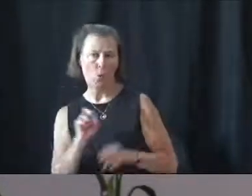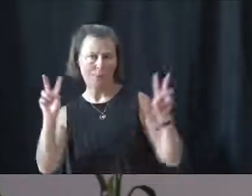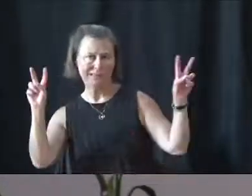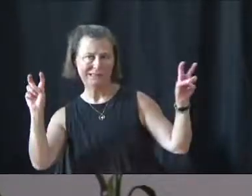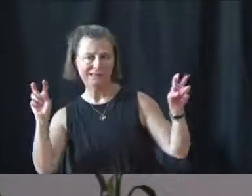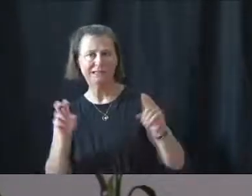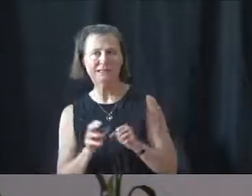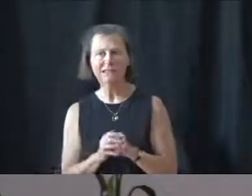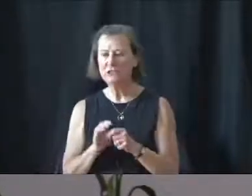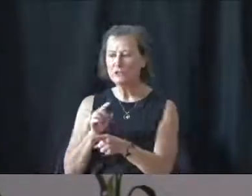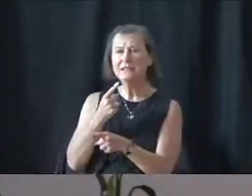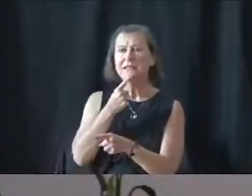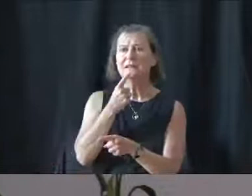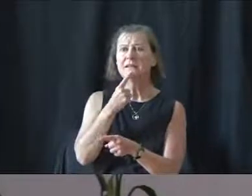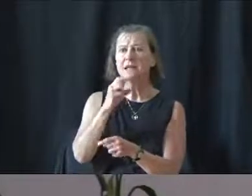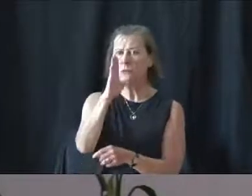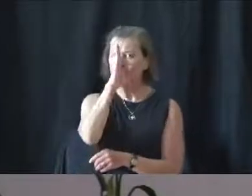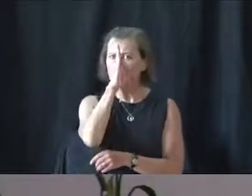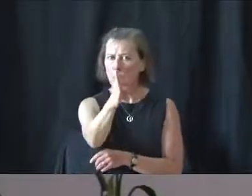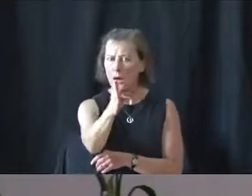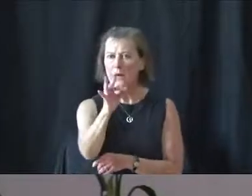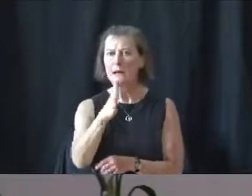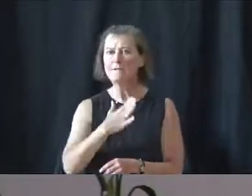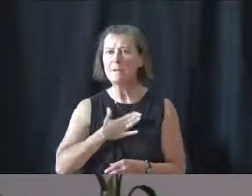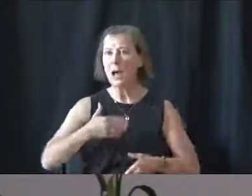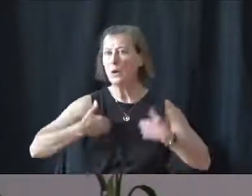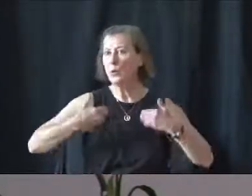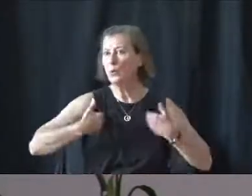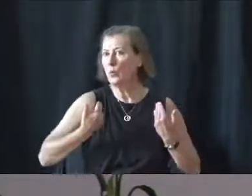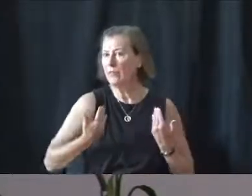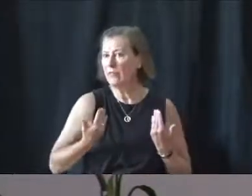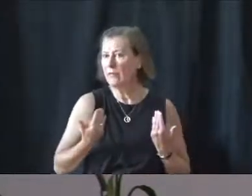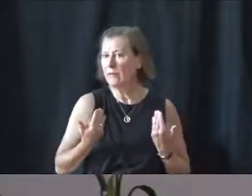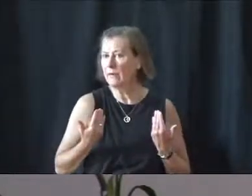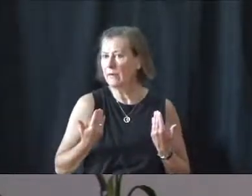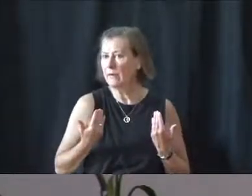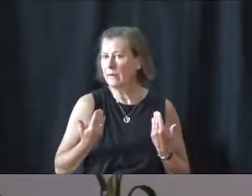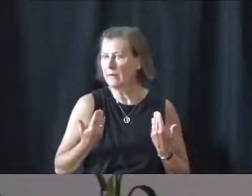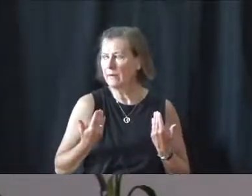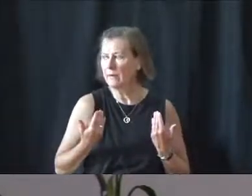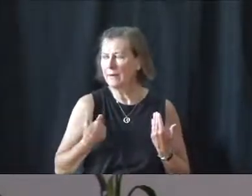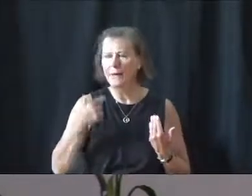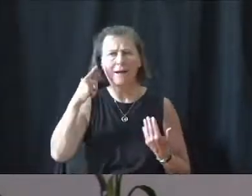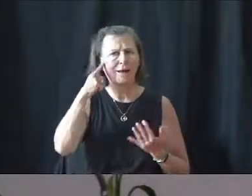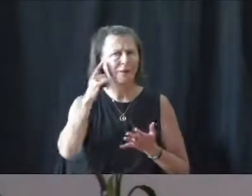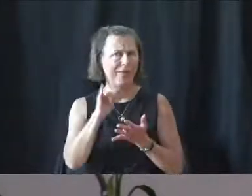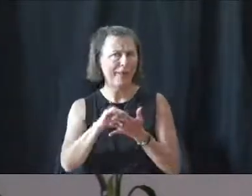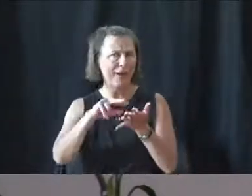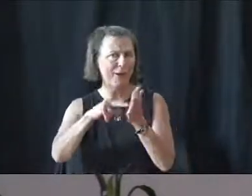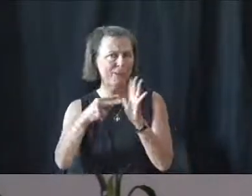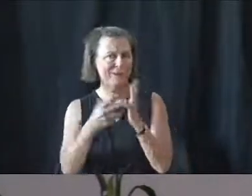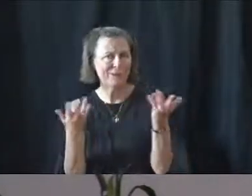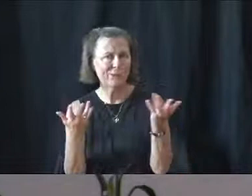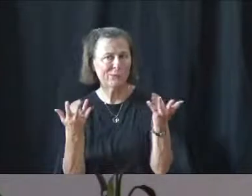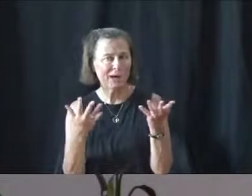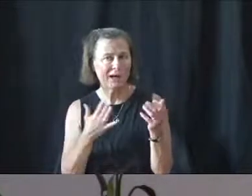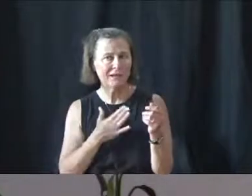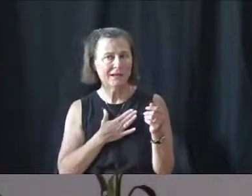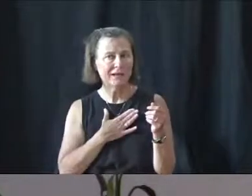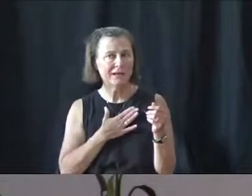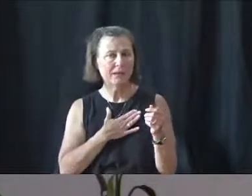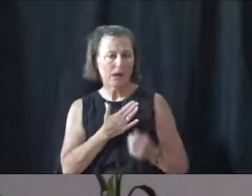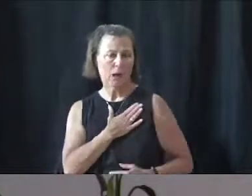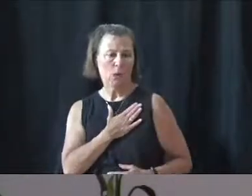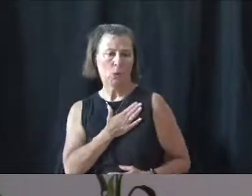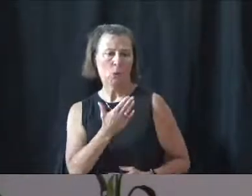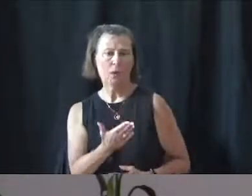When she says, "the sobriety of my youth," I hear that as my willingness to live